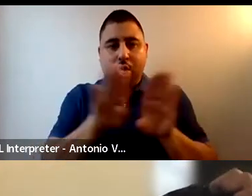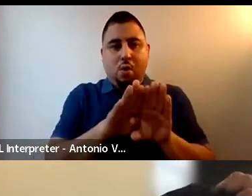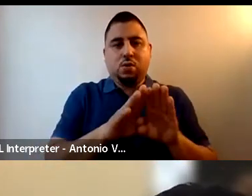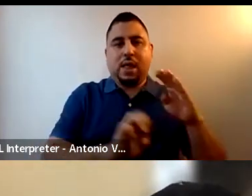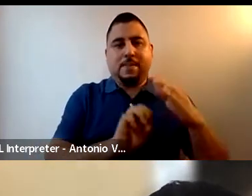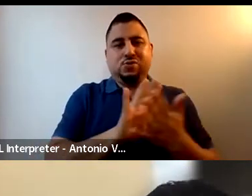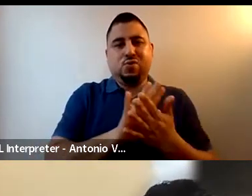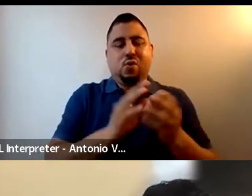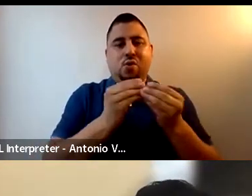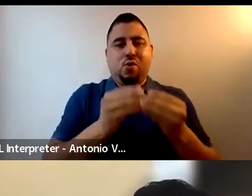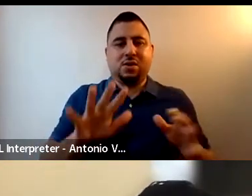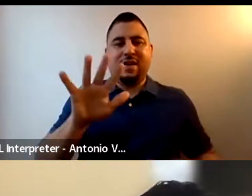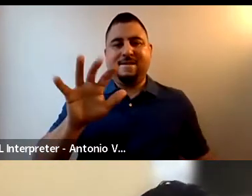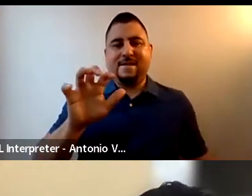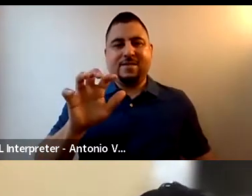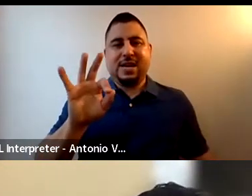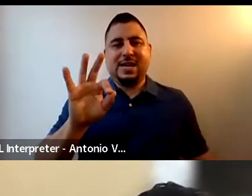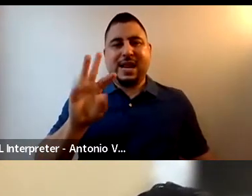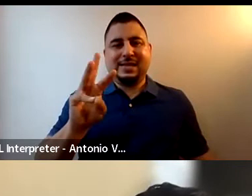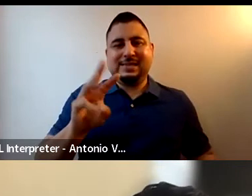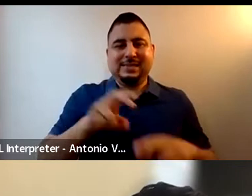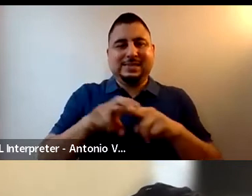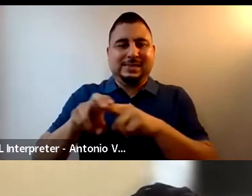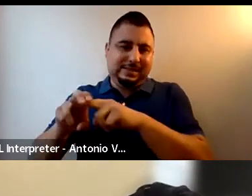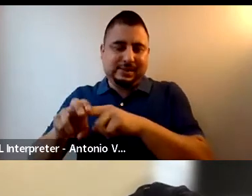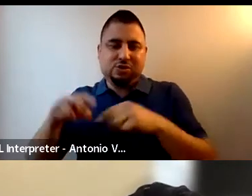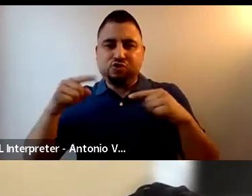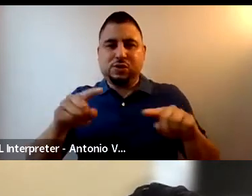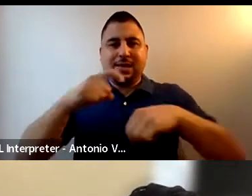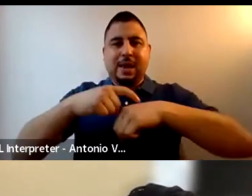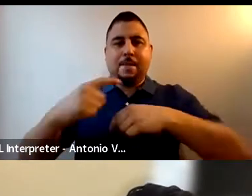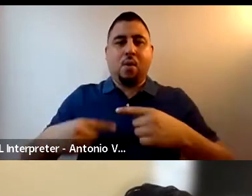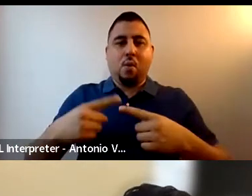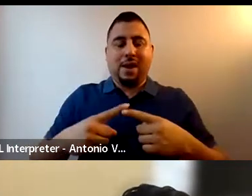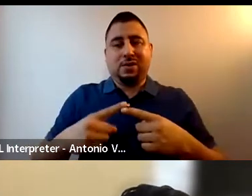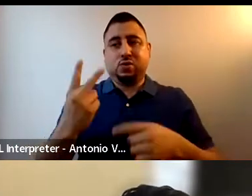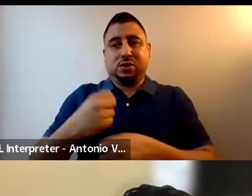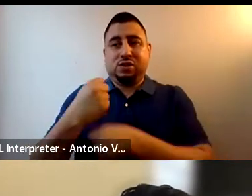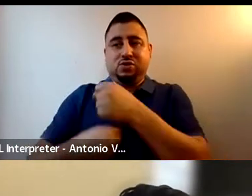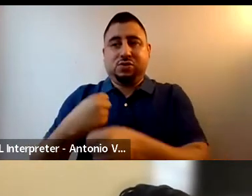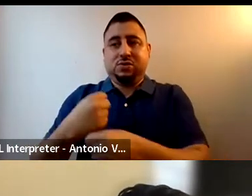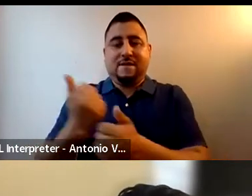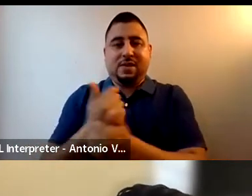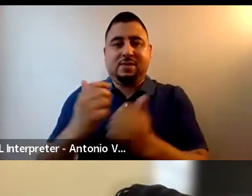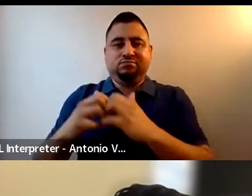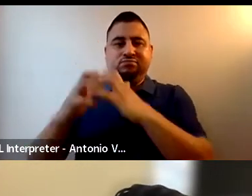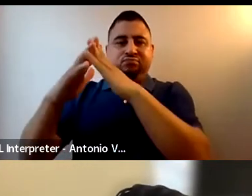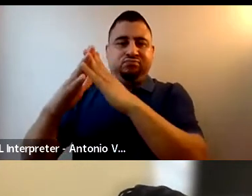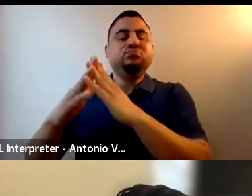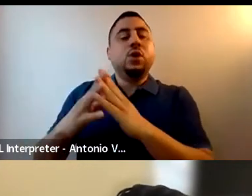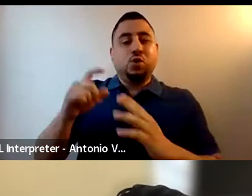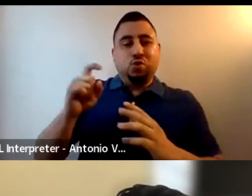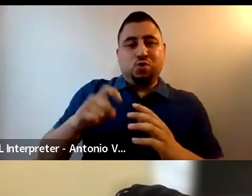have a loss of 596 seats during a time when within a matter of 2 years, when buildouts are complete, you will need